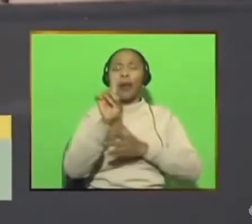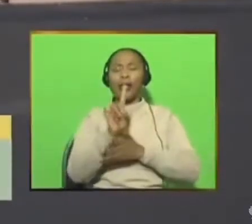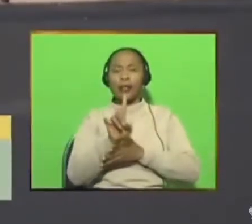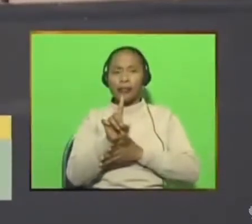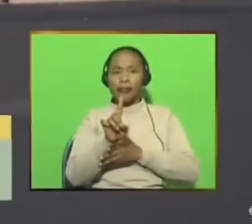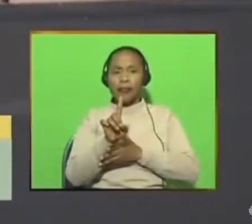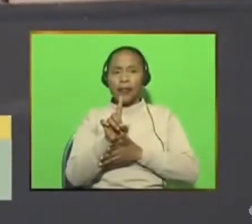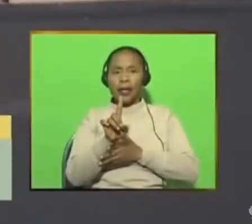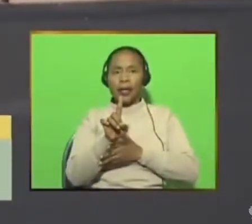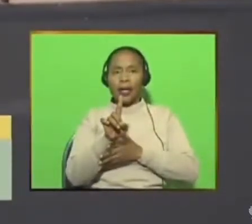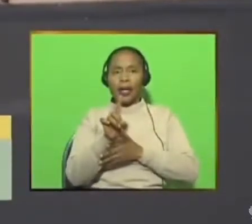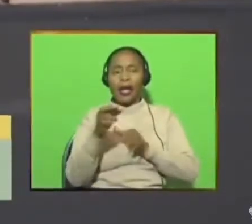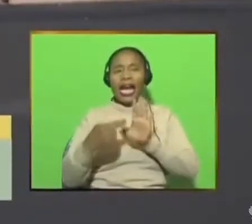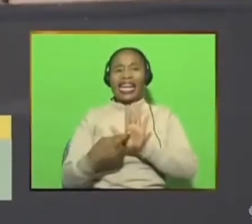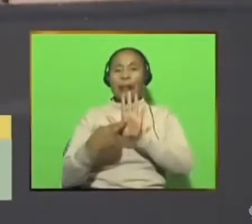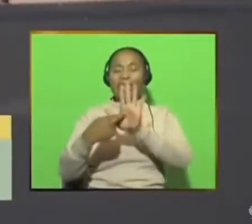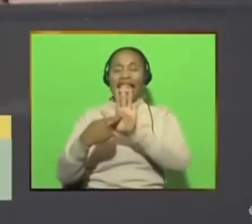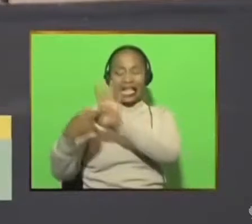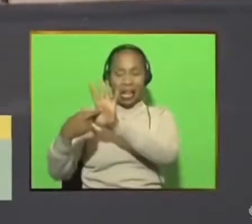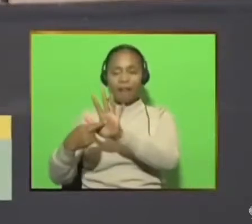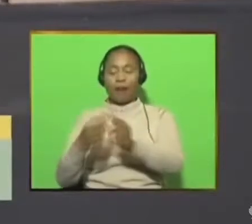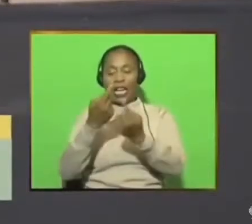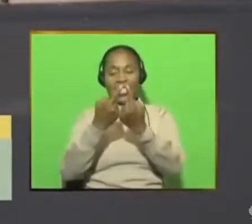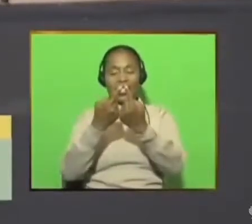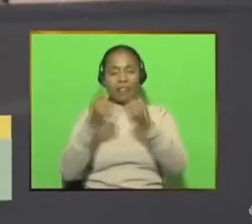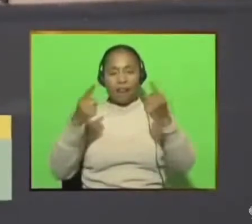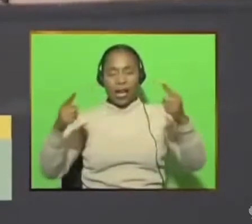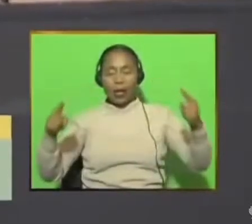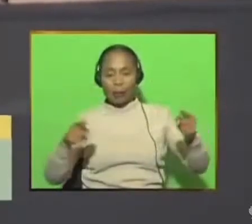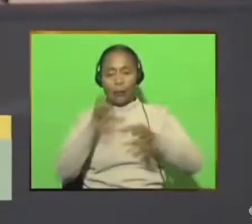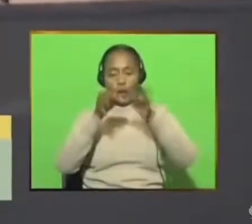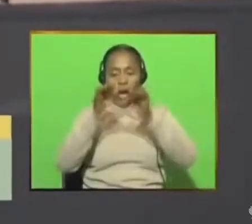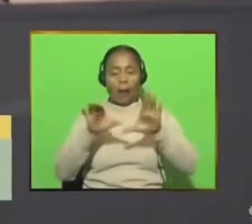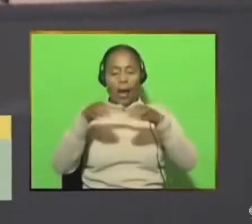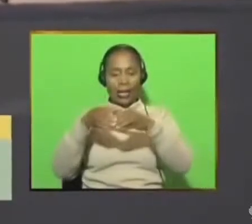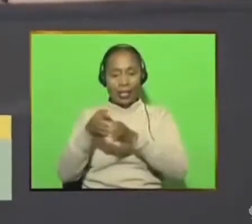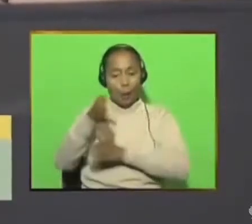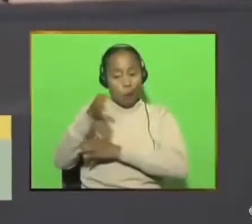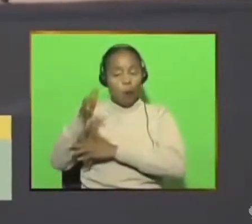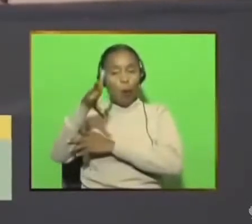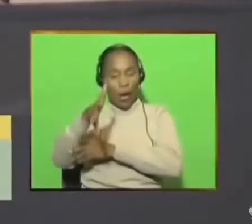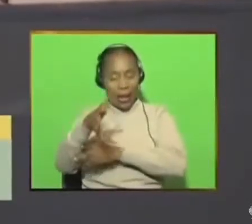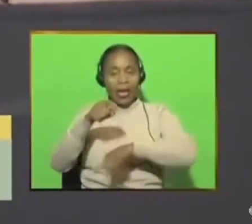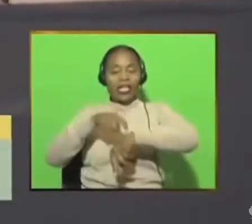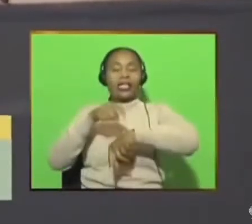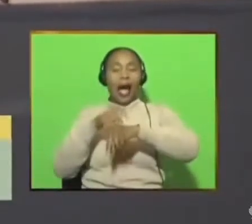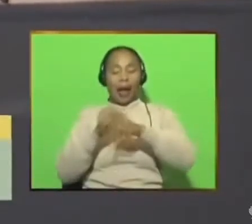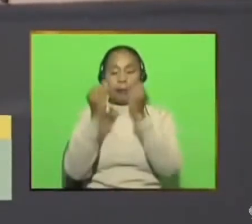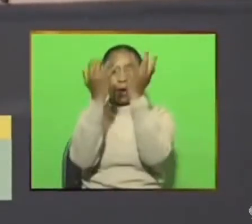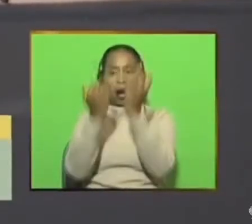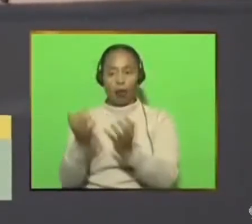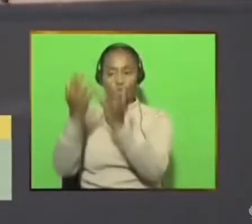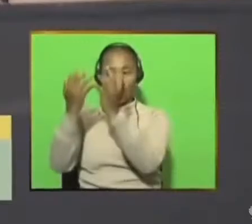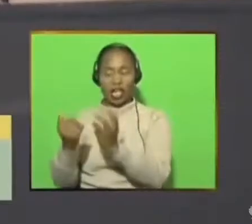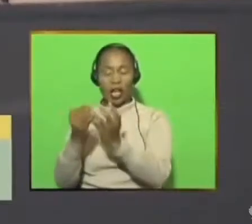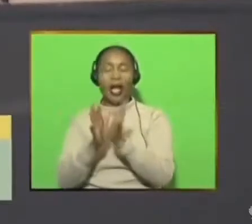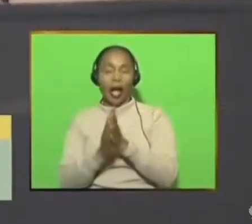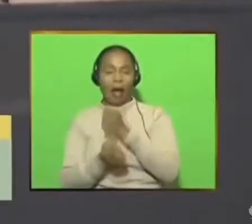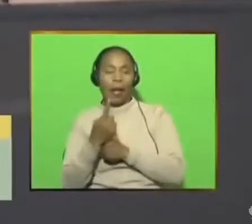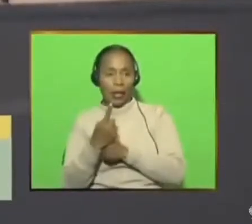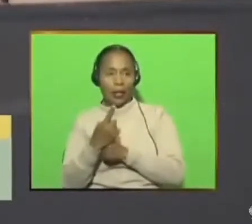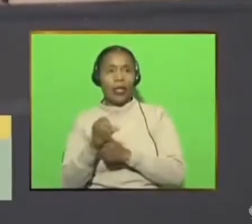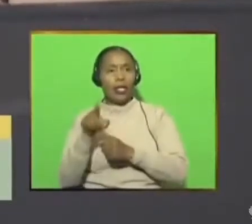which I read to be a qualification of the other rules. Therefore, unless